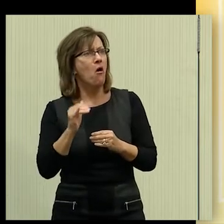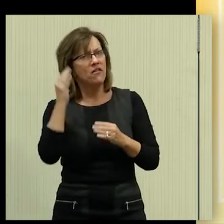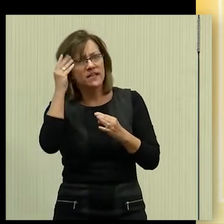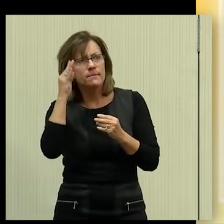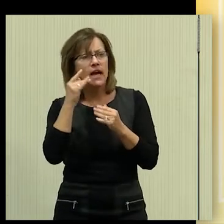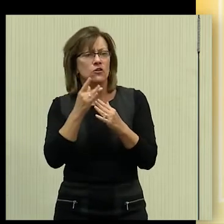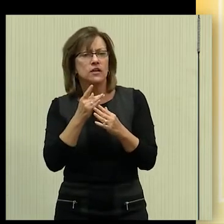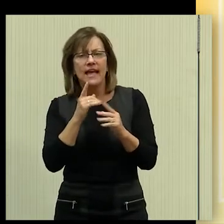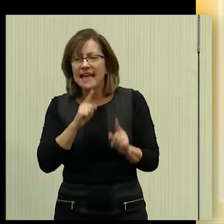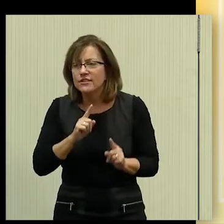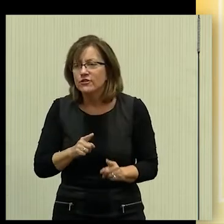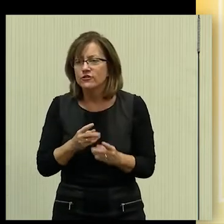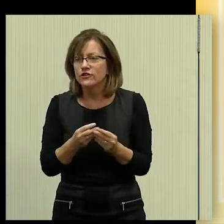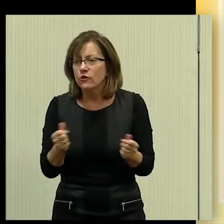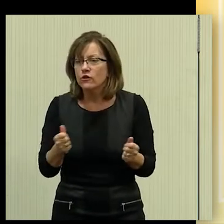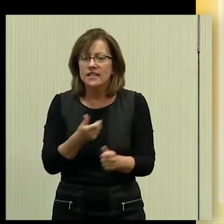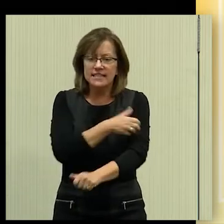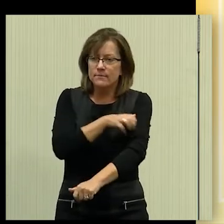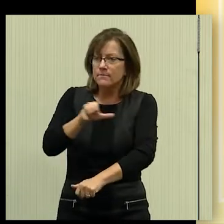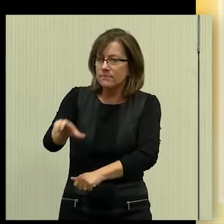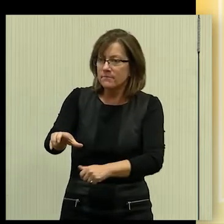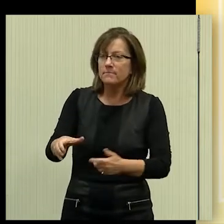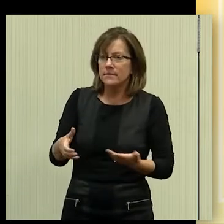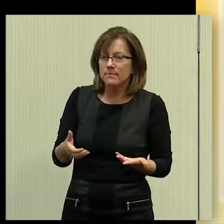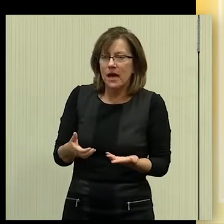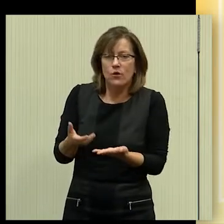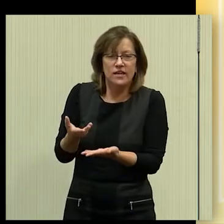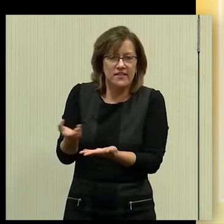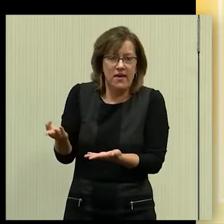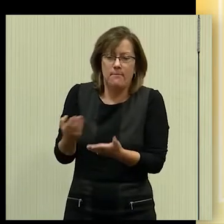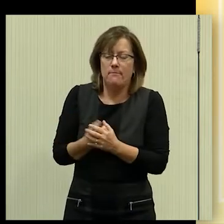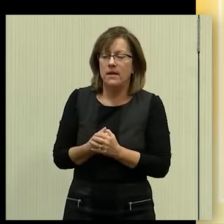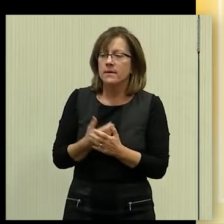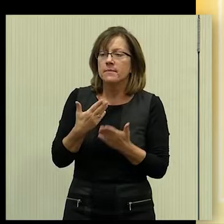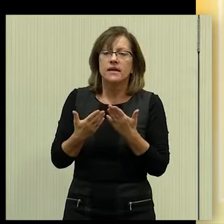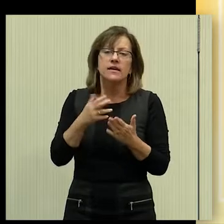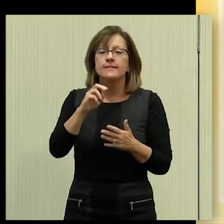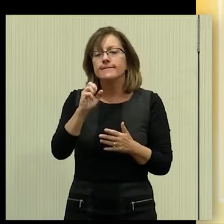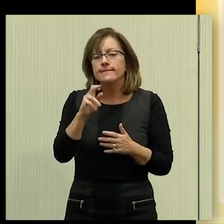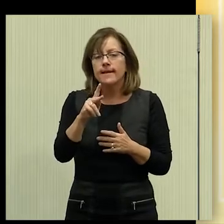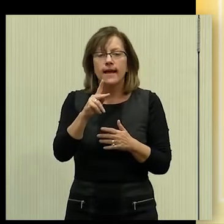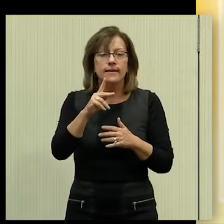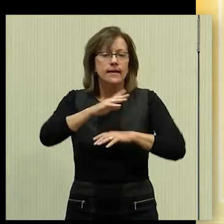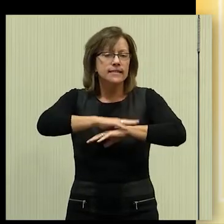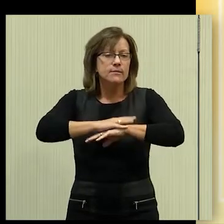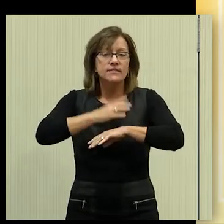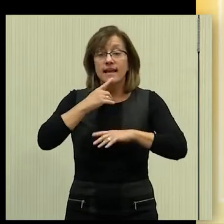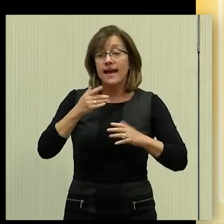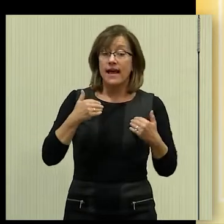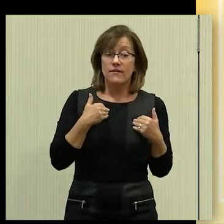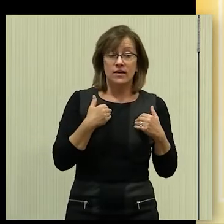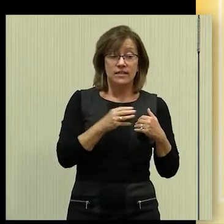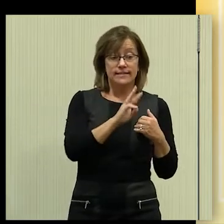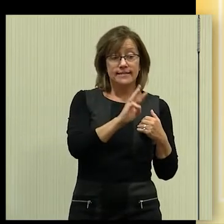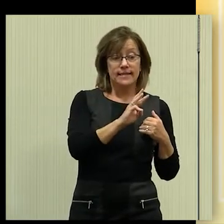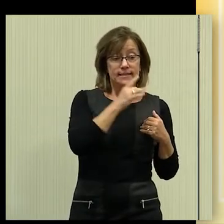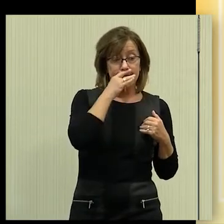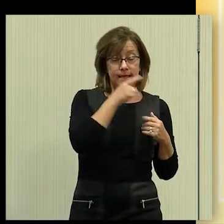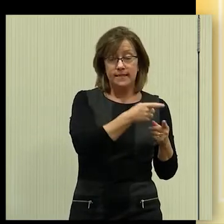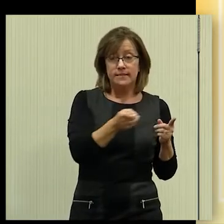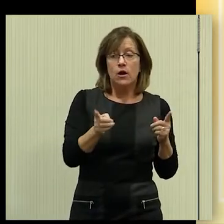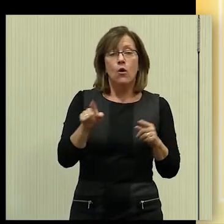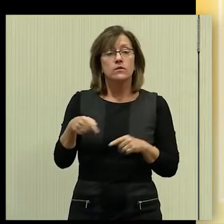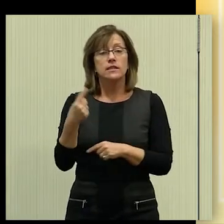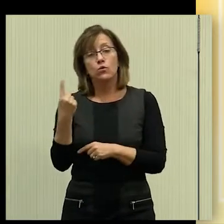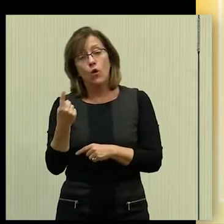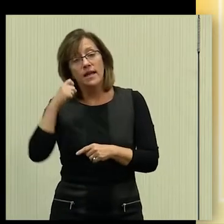solutions. So it's giving them some power. So you might be at, say, a snack table or something and say, I have 6 kids at the table and there's only 1